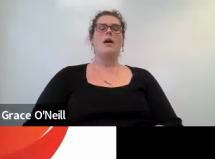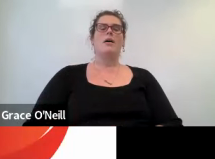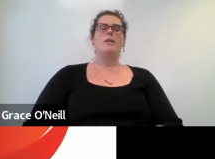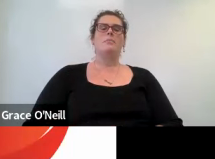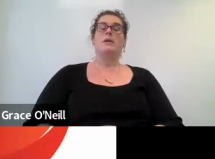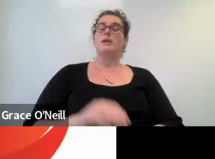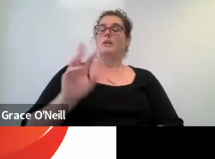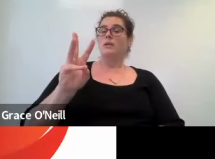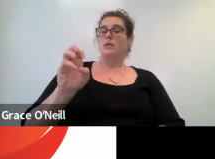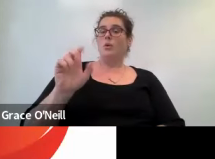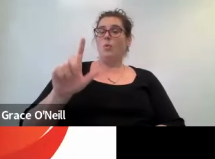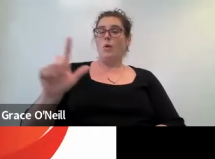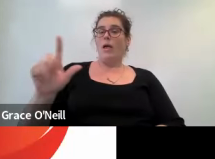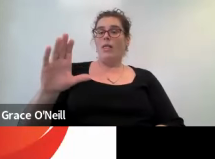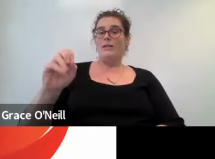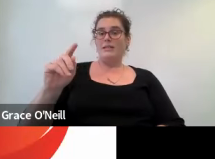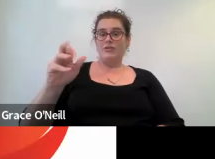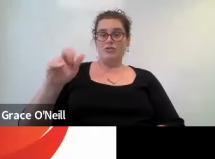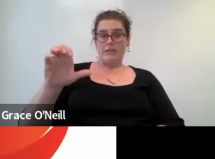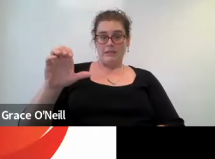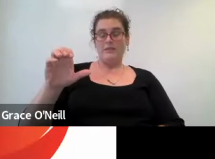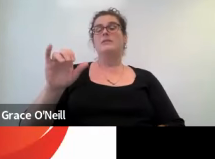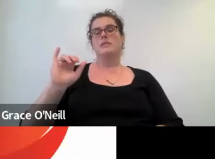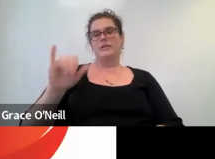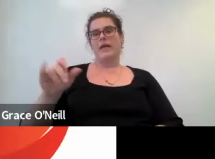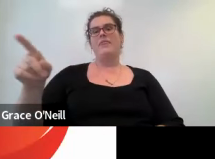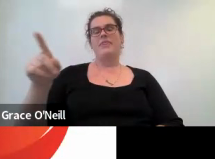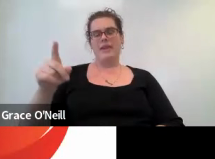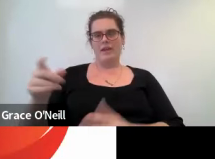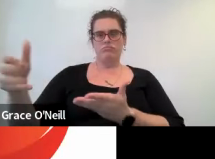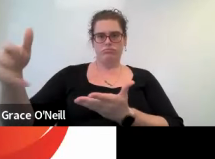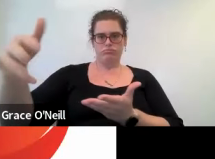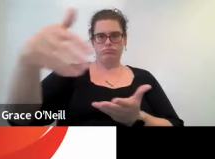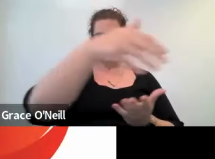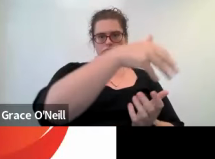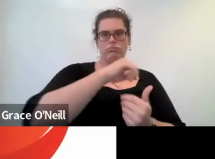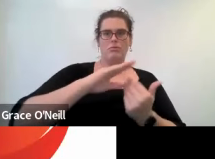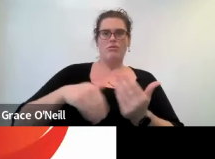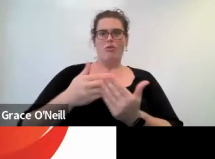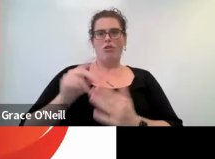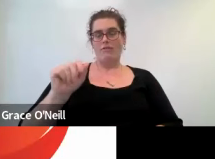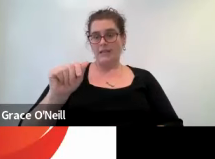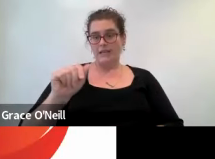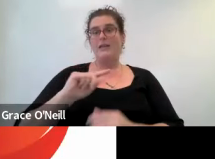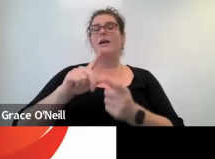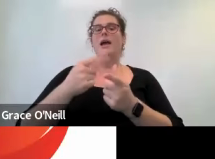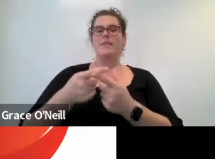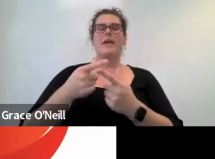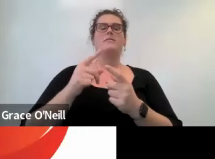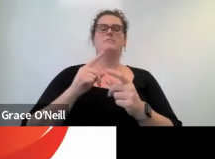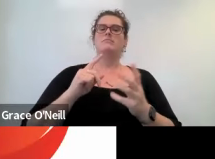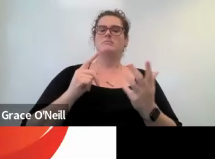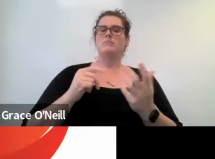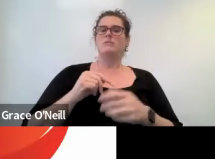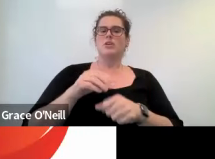WellCentric broke down the survey data. WellCentric is the provider who we contracted with. It's a local